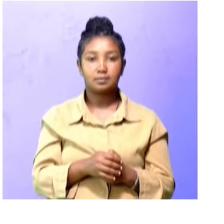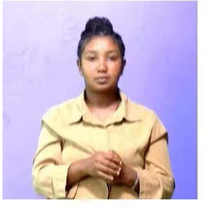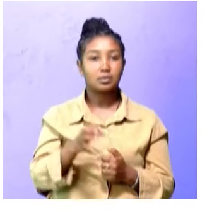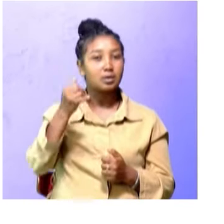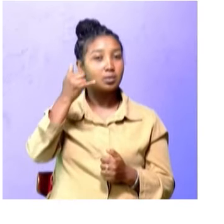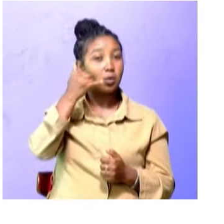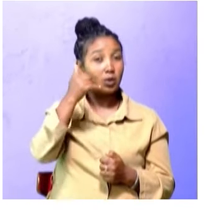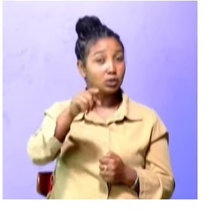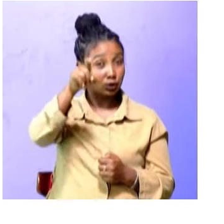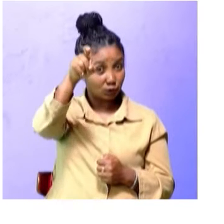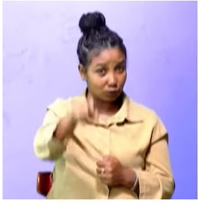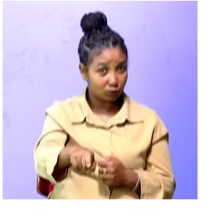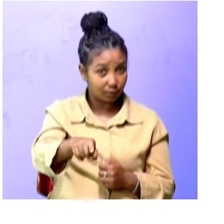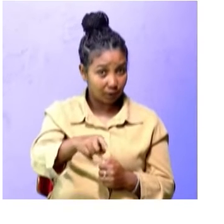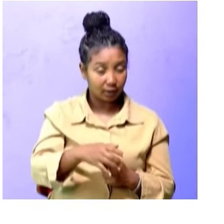should be